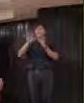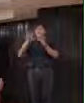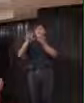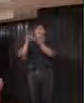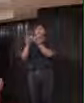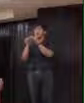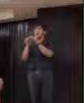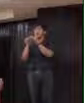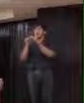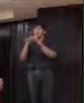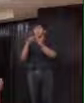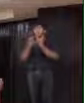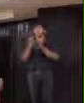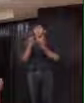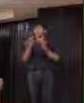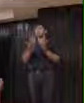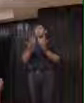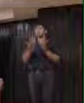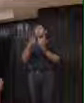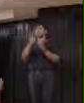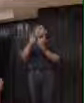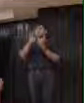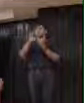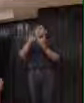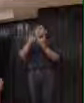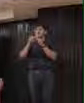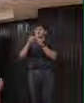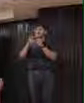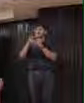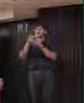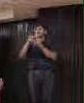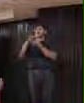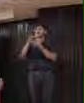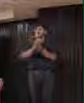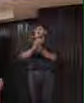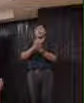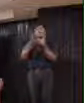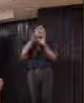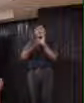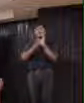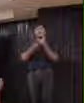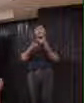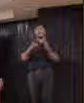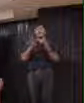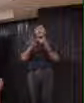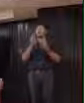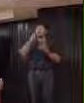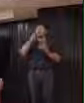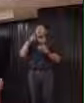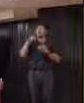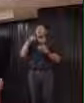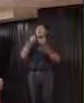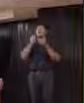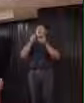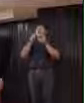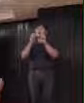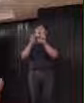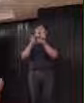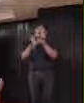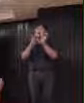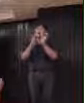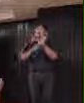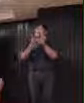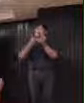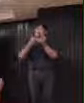about, actually was brought in, this permanent resident notification was brought in by the father of Karan Singh, Maharaja Hari